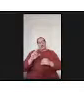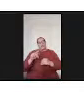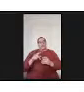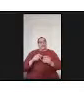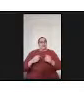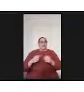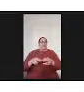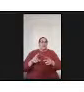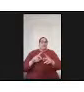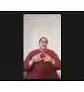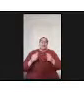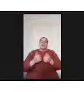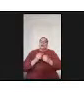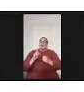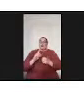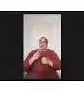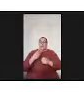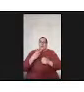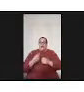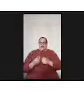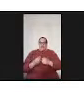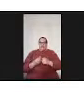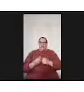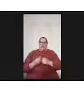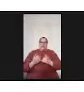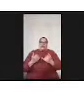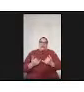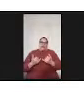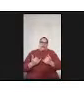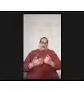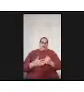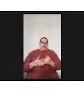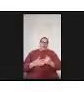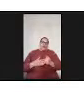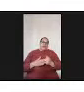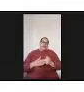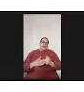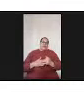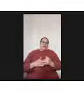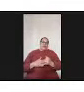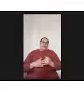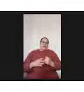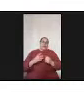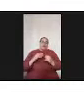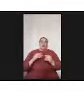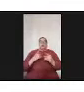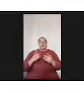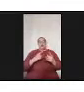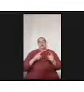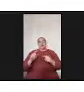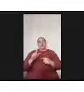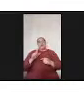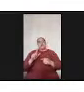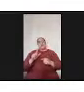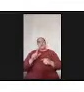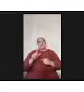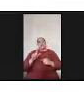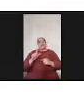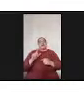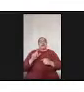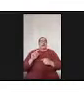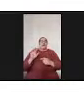we have at this point in time now to move to 7 and 15 Wells Street is the